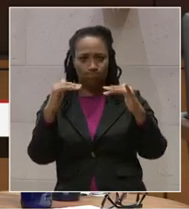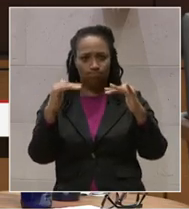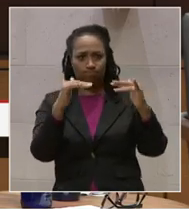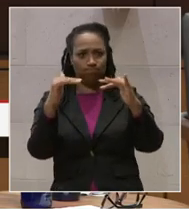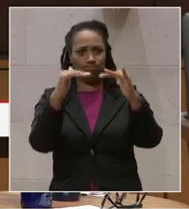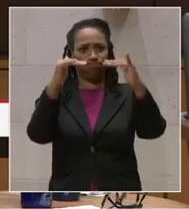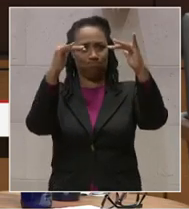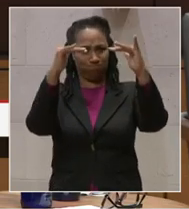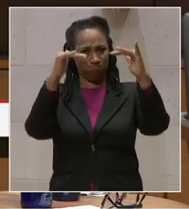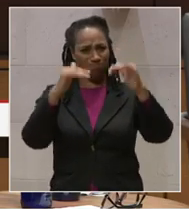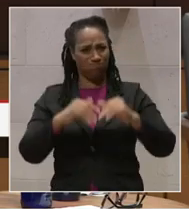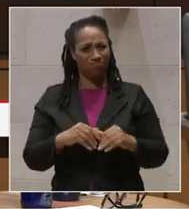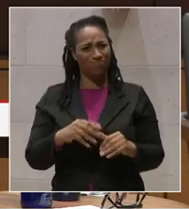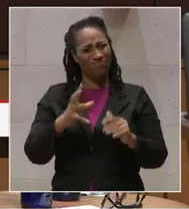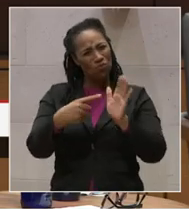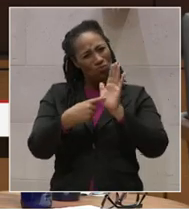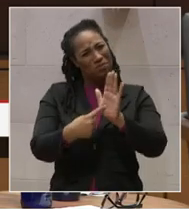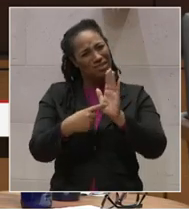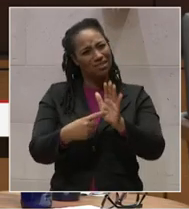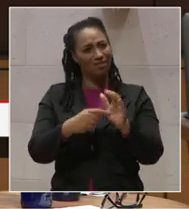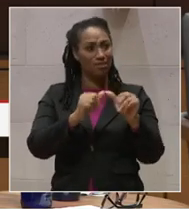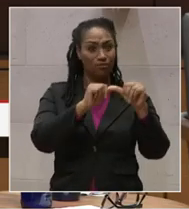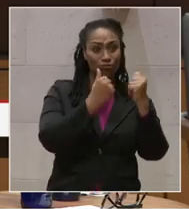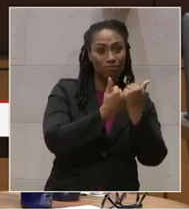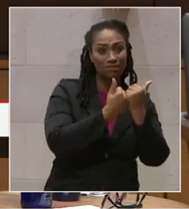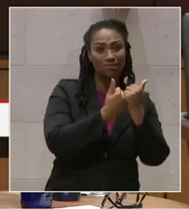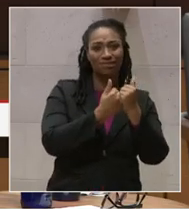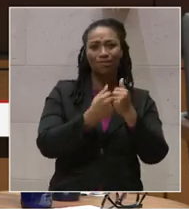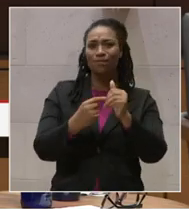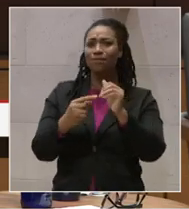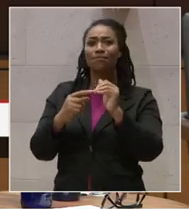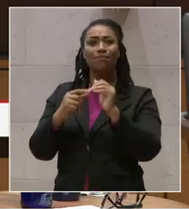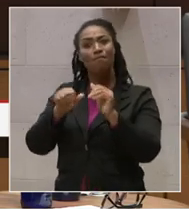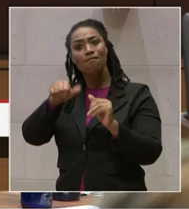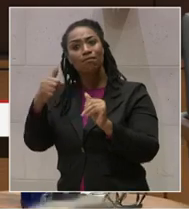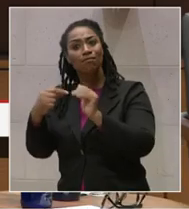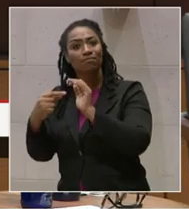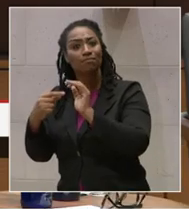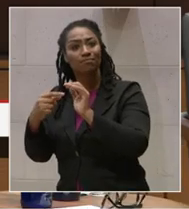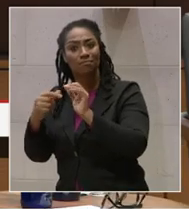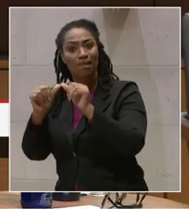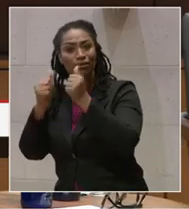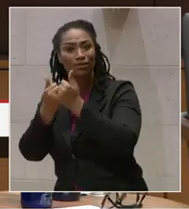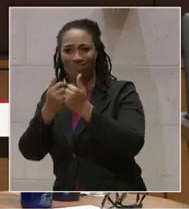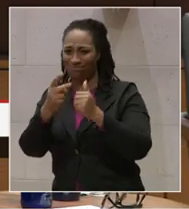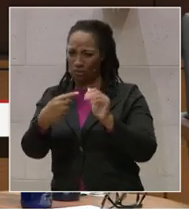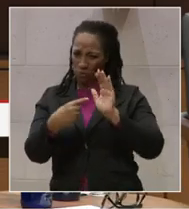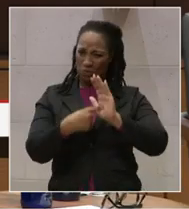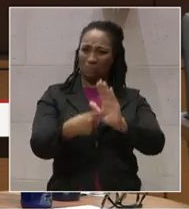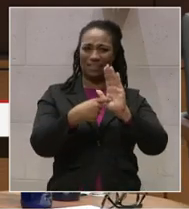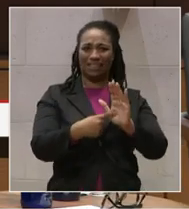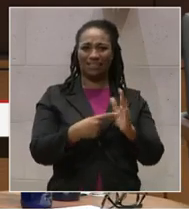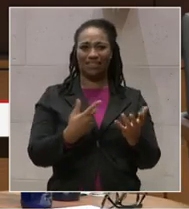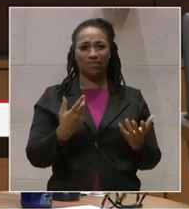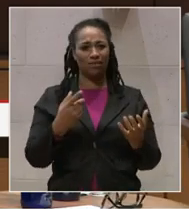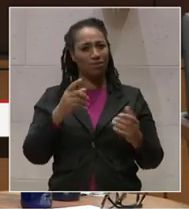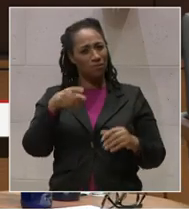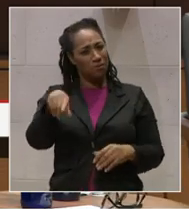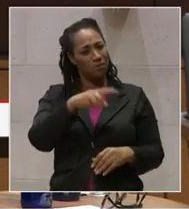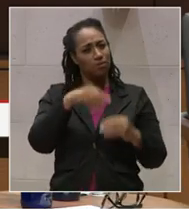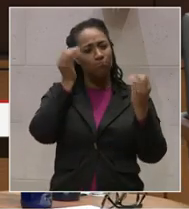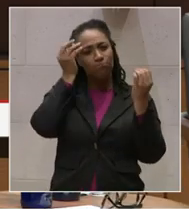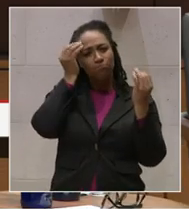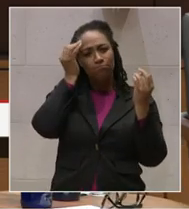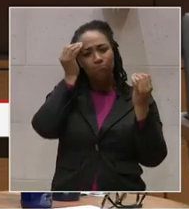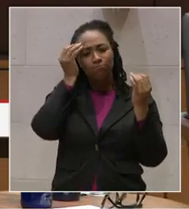agency over our housing initiatives. And together, we really thought about how do we shift, how do we get